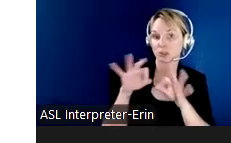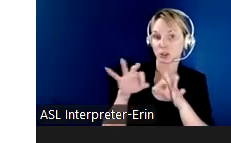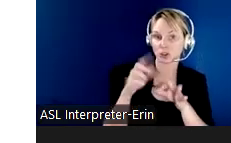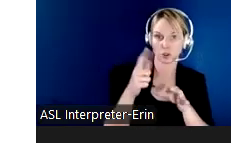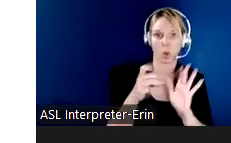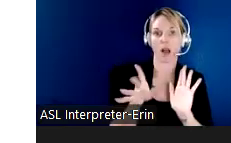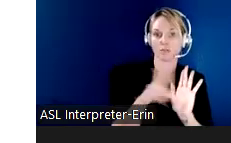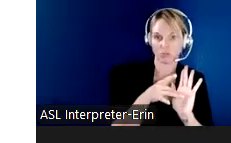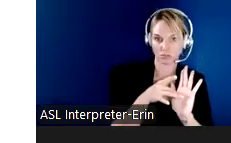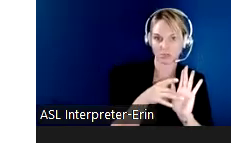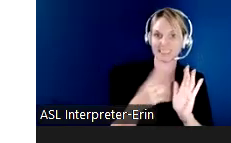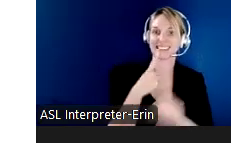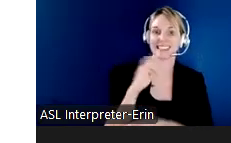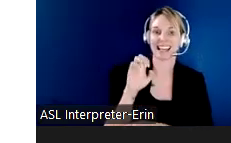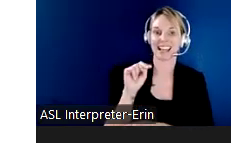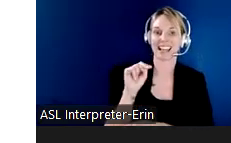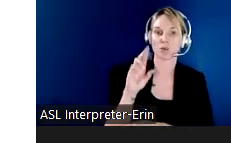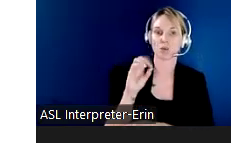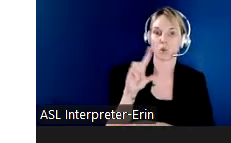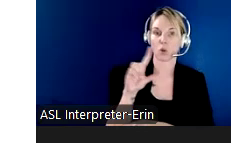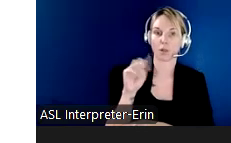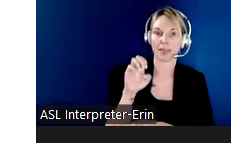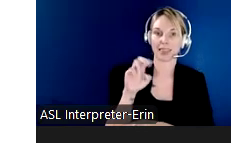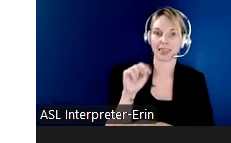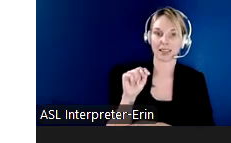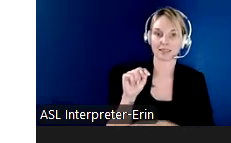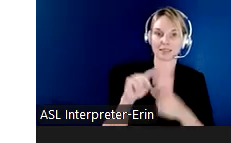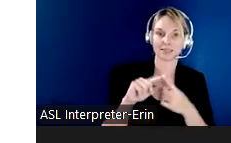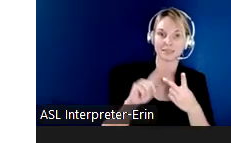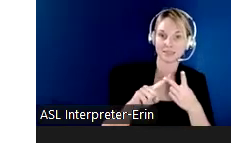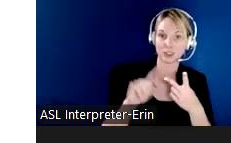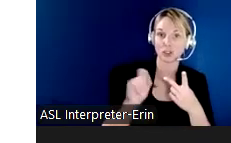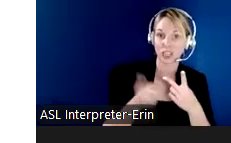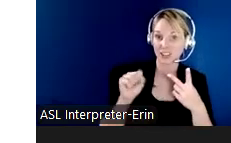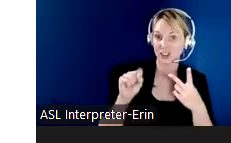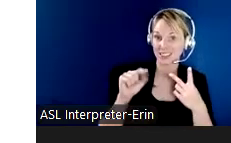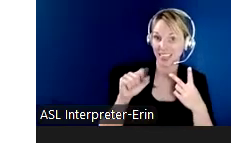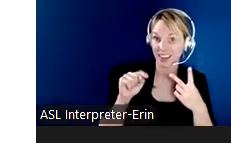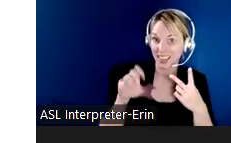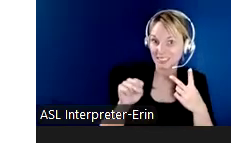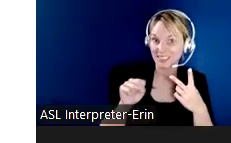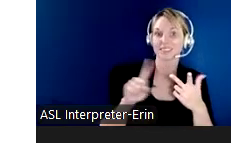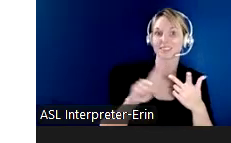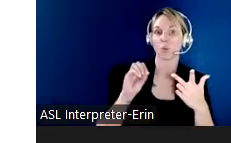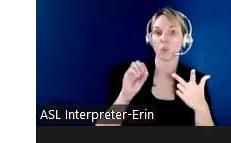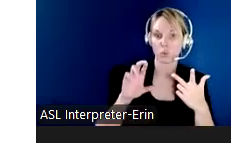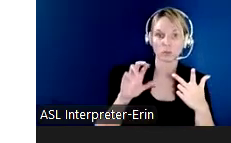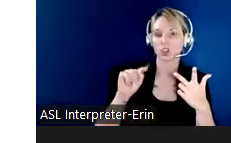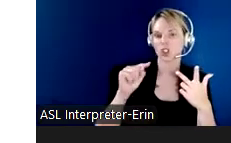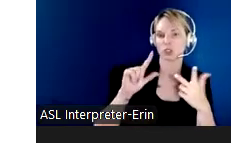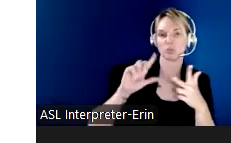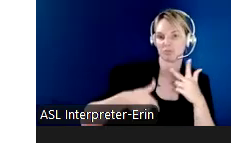one that is called enrollment, change in status, or termination form. That is the only category that you need to pick. Don't worry about the other